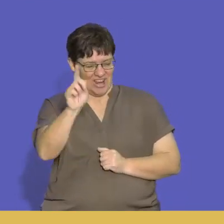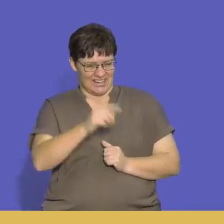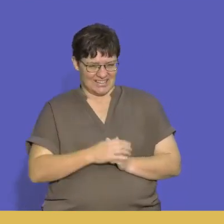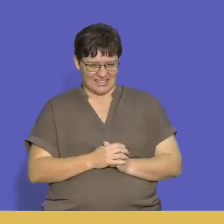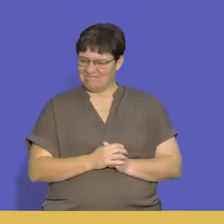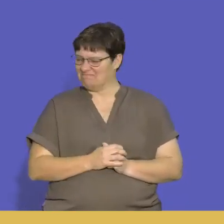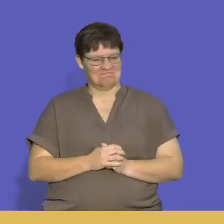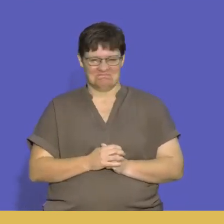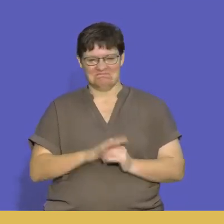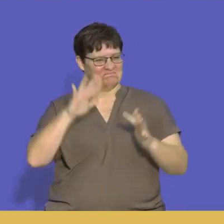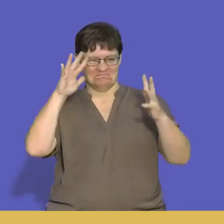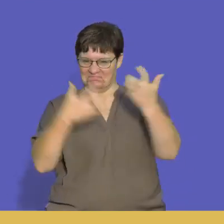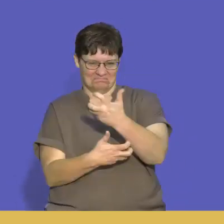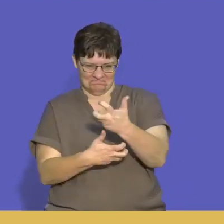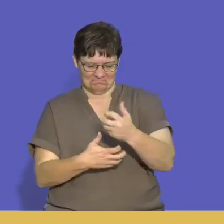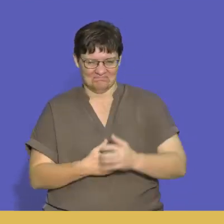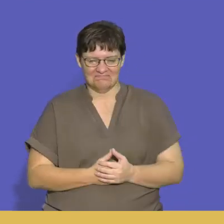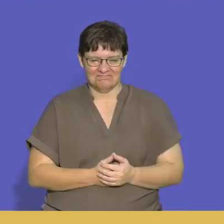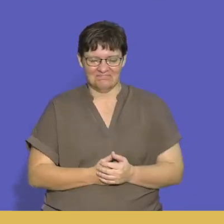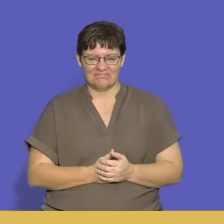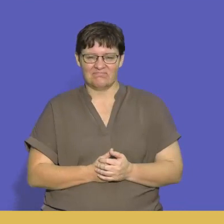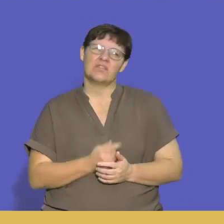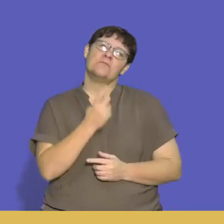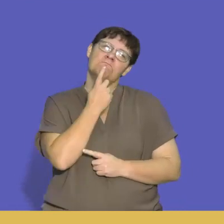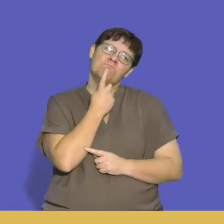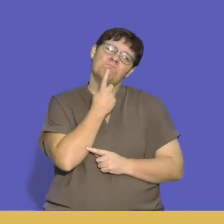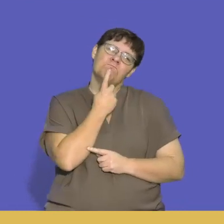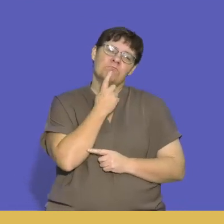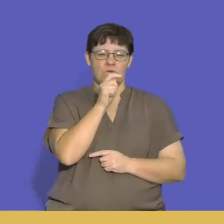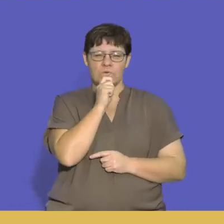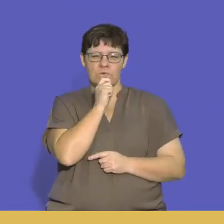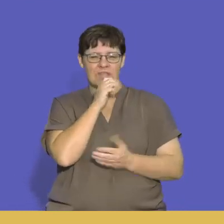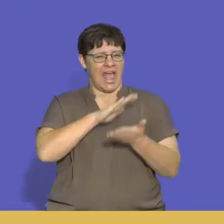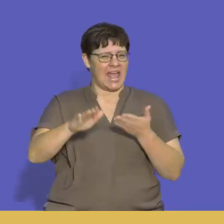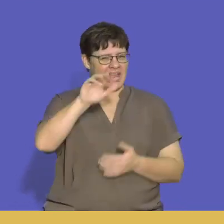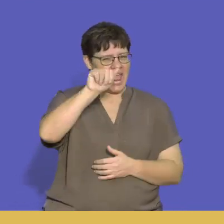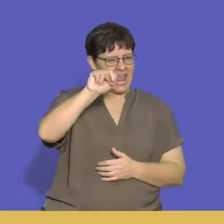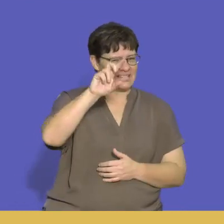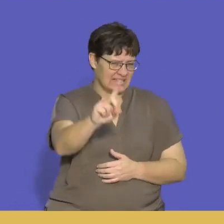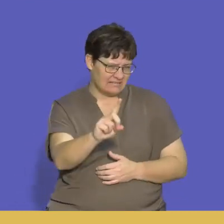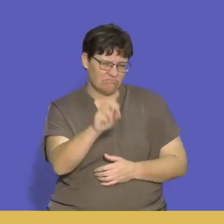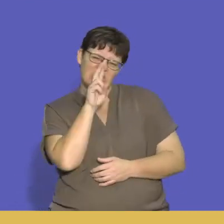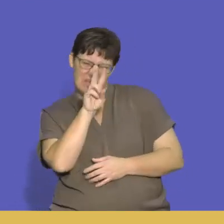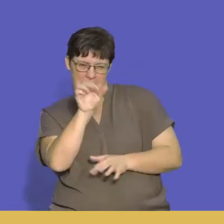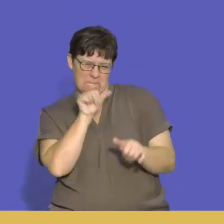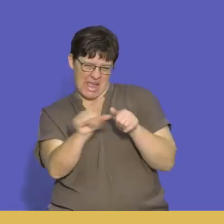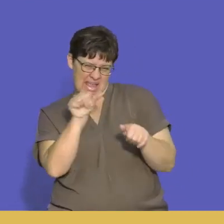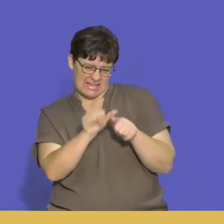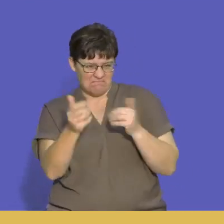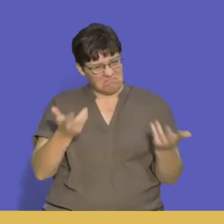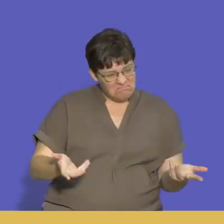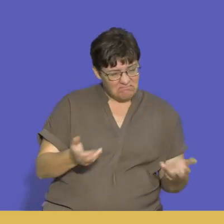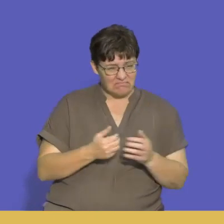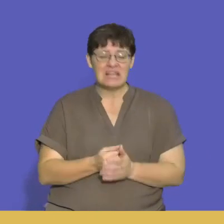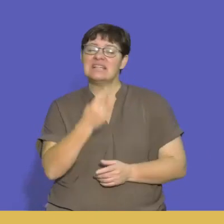You're right. It doesn't really make sense. Let's use the word and see if that makes